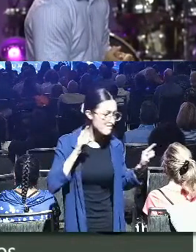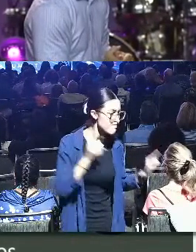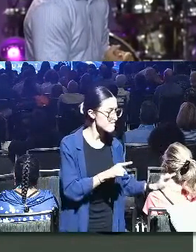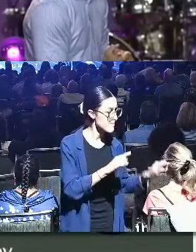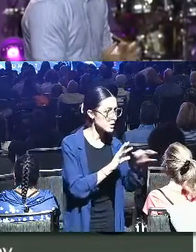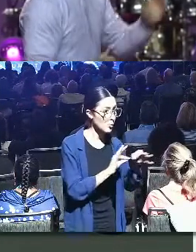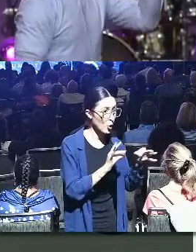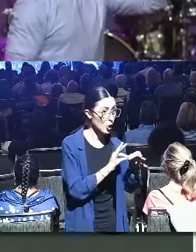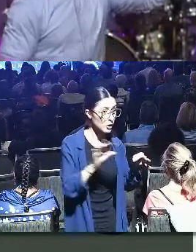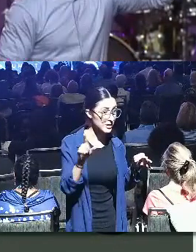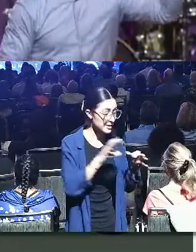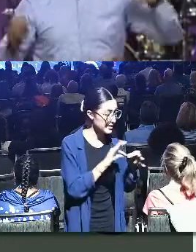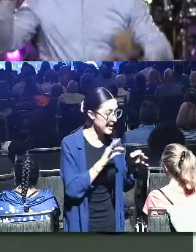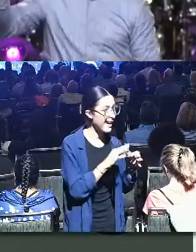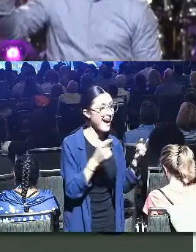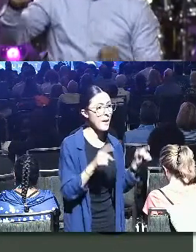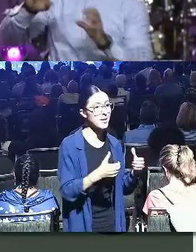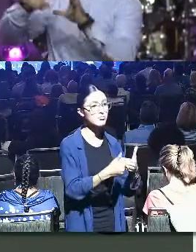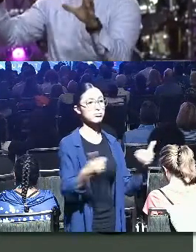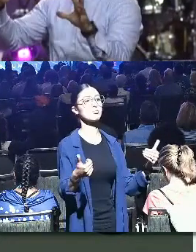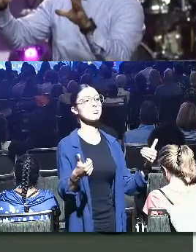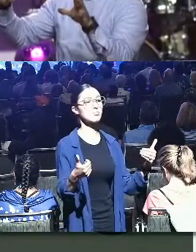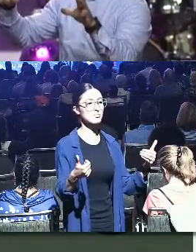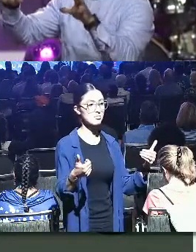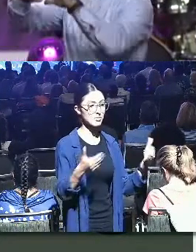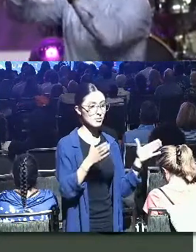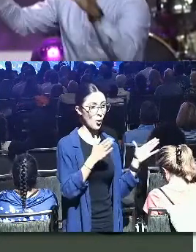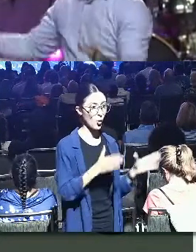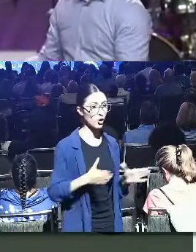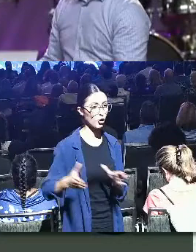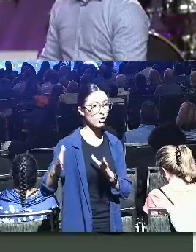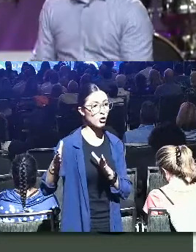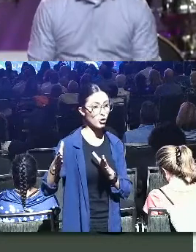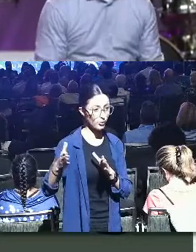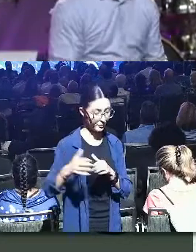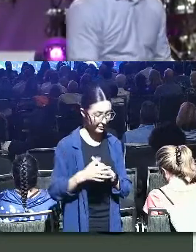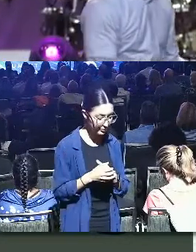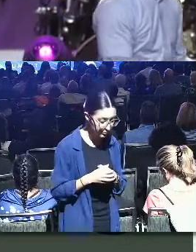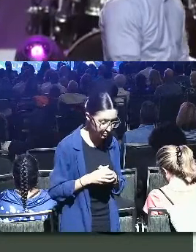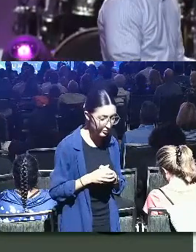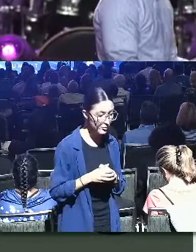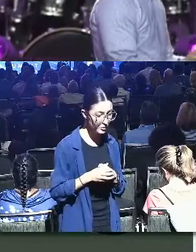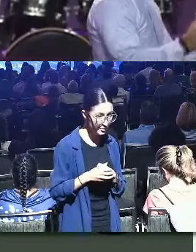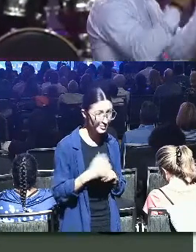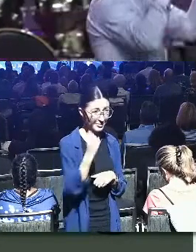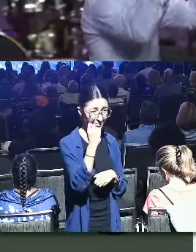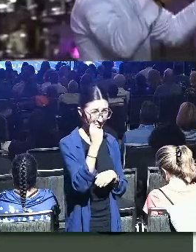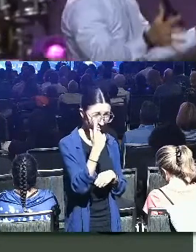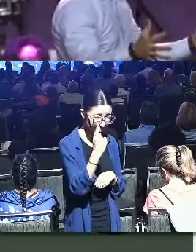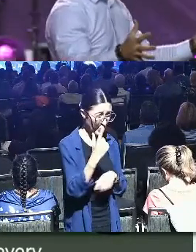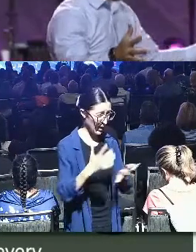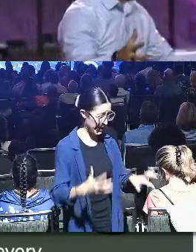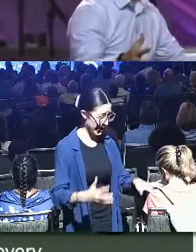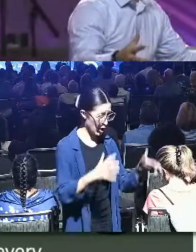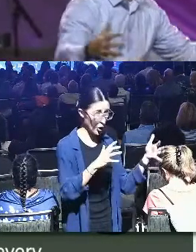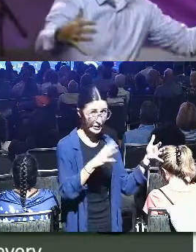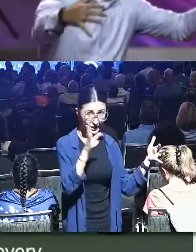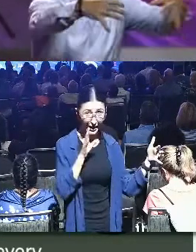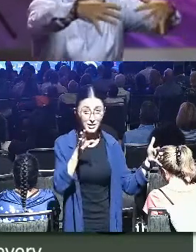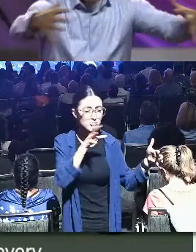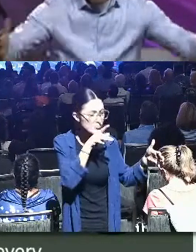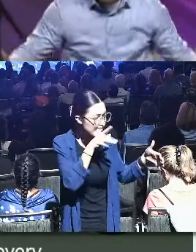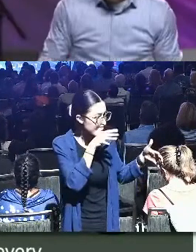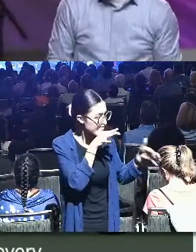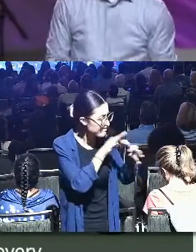sisters. When God speaks, chaos is remedied every single time. When God speaks, his